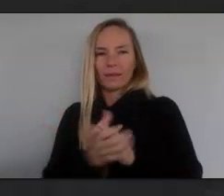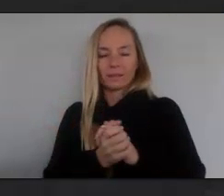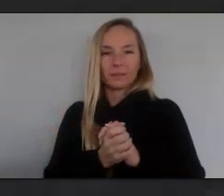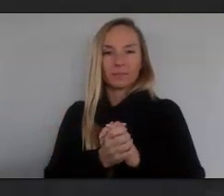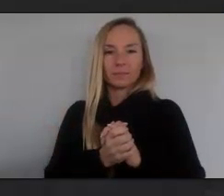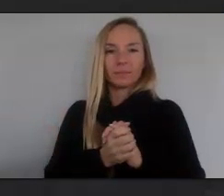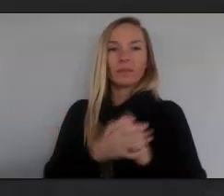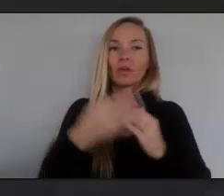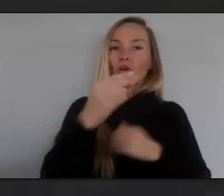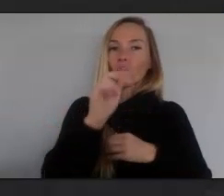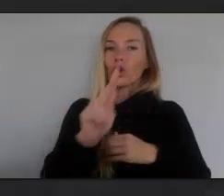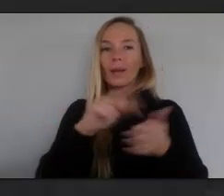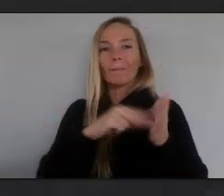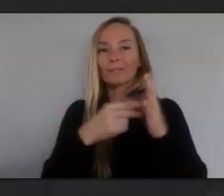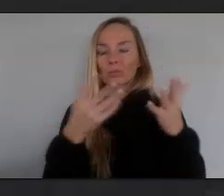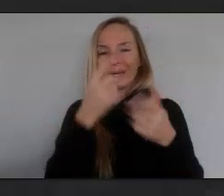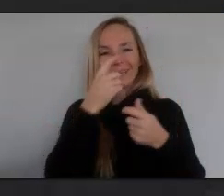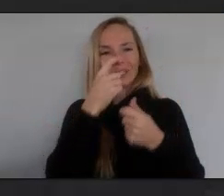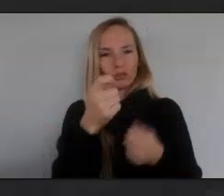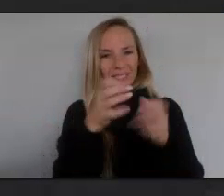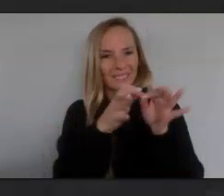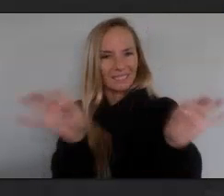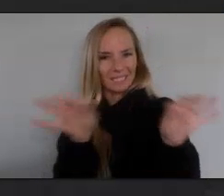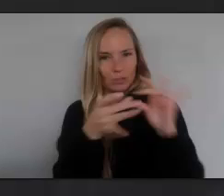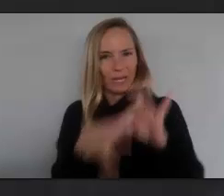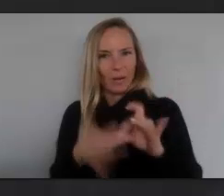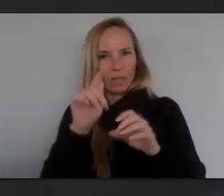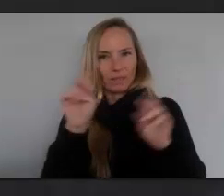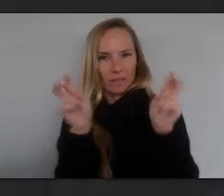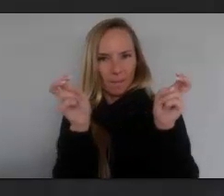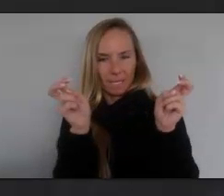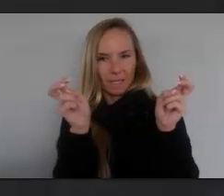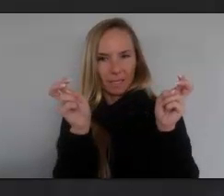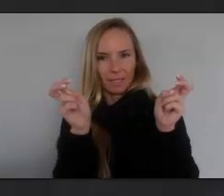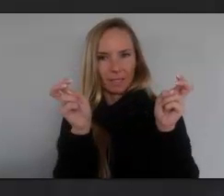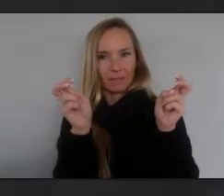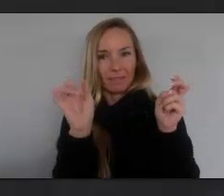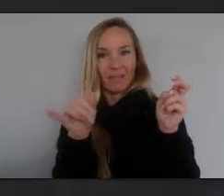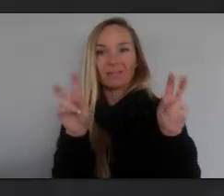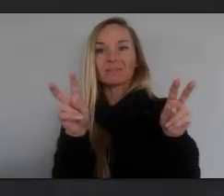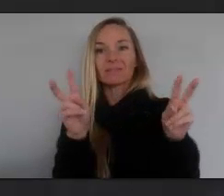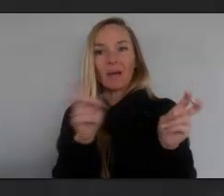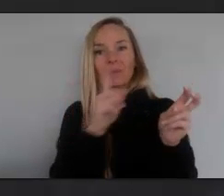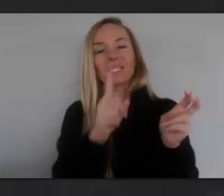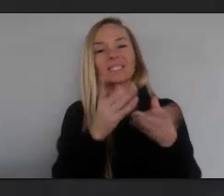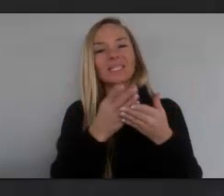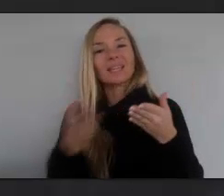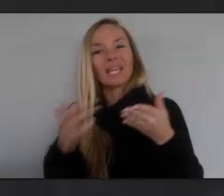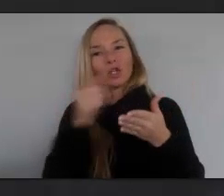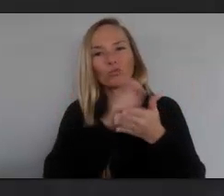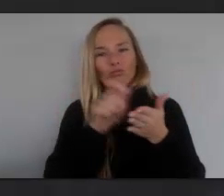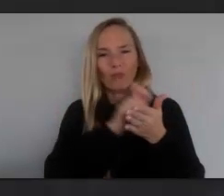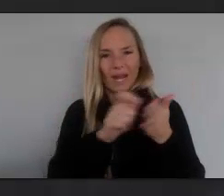The hook is an interesting sentence about the topic, and it's our first sentence in the essay. The topic is the thing or person you're writing